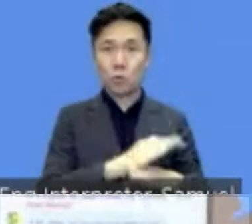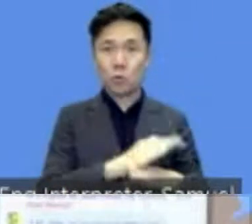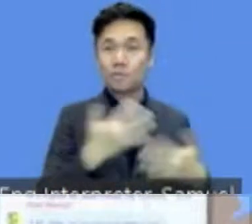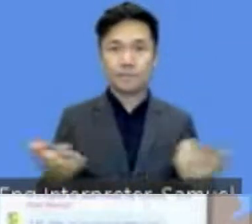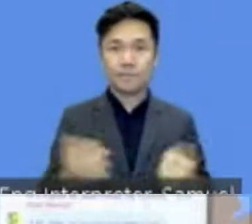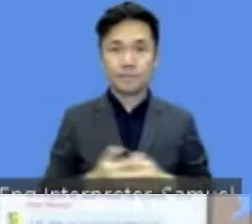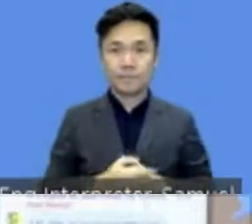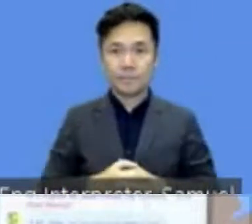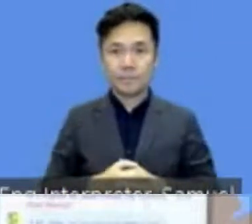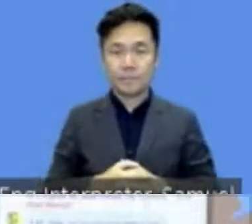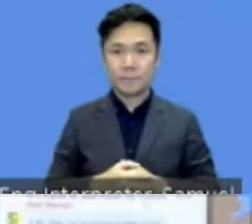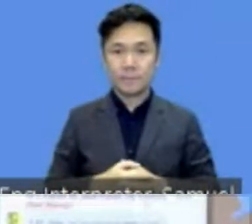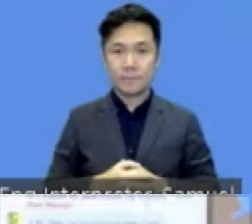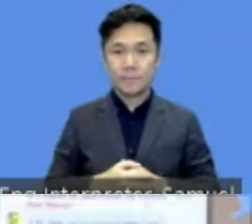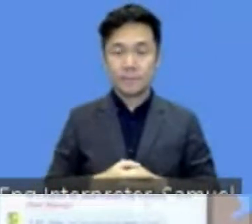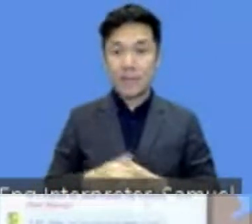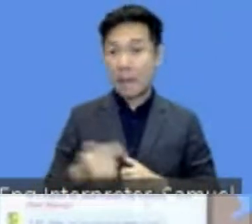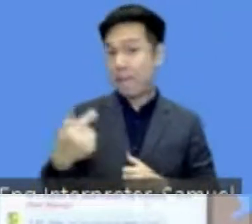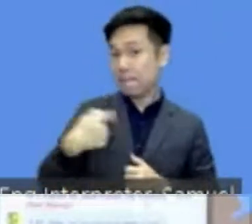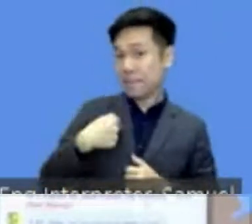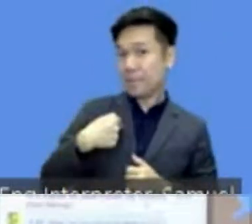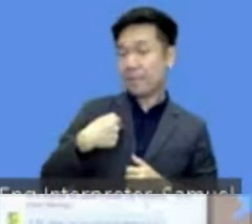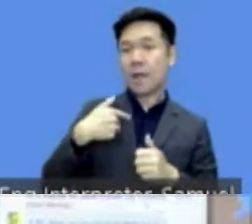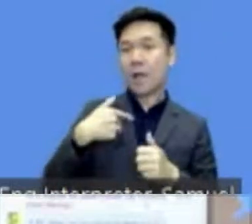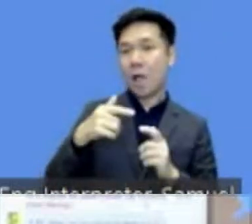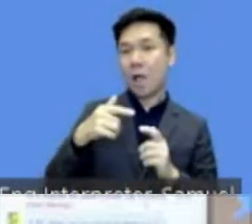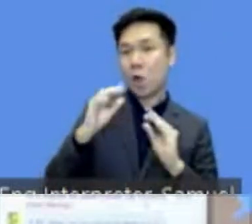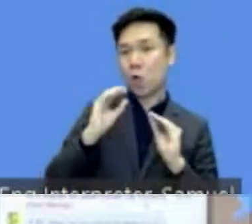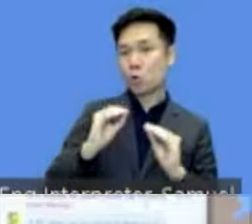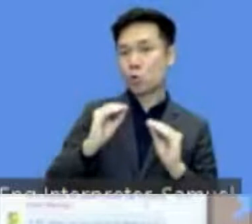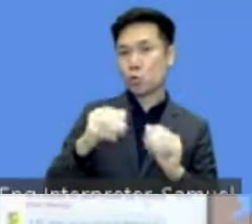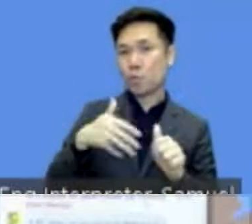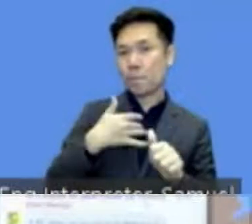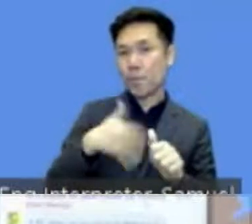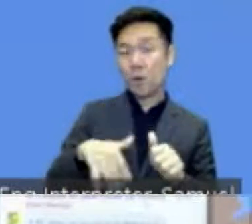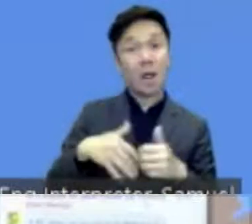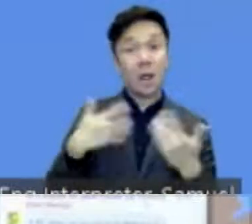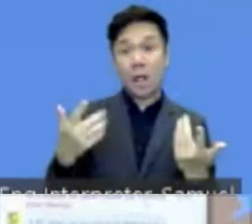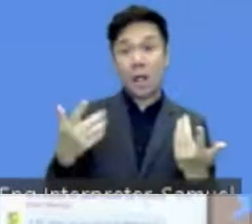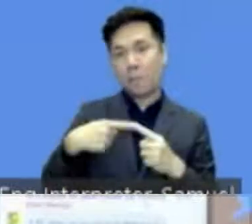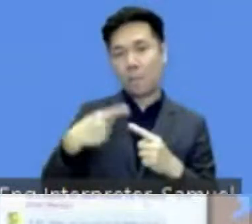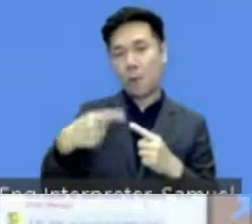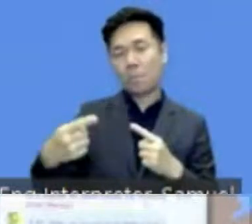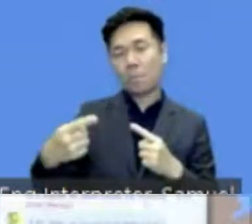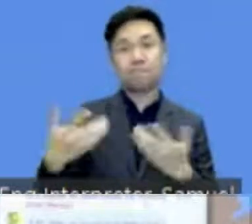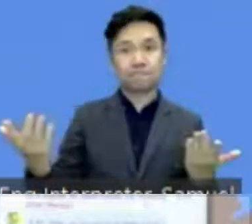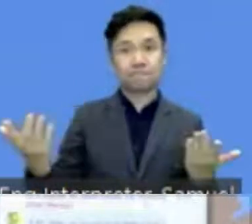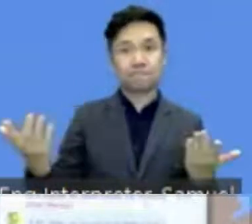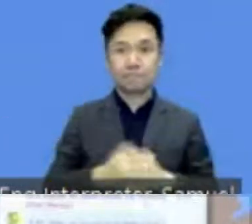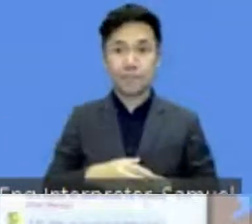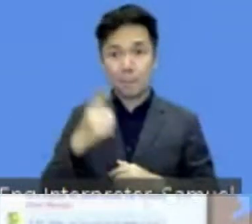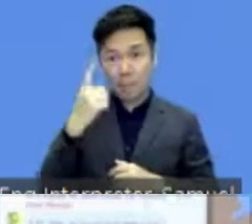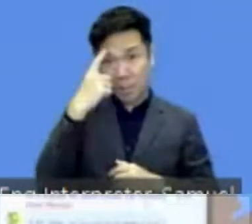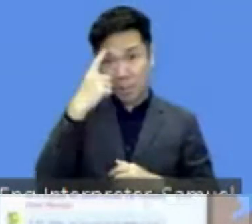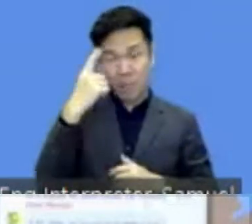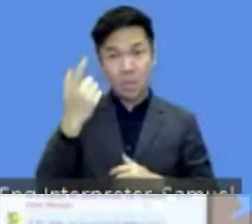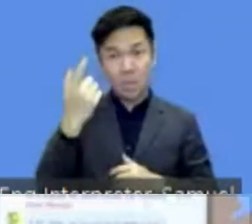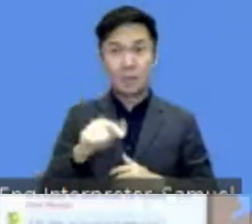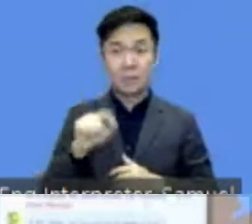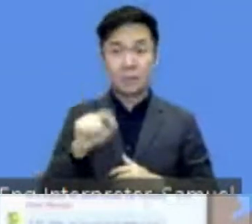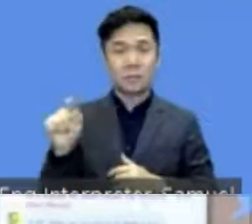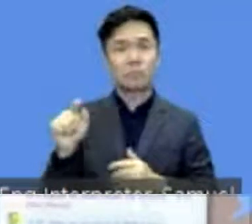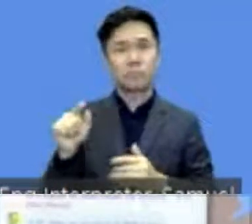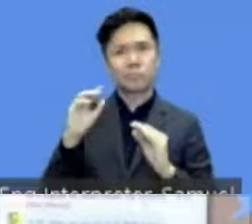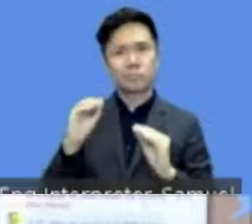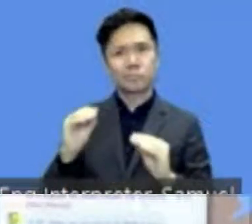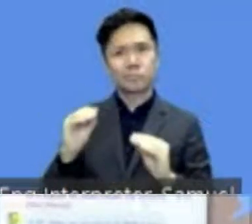in terms, from my background of education, what I could say would be more generic, but it's awareness and education.